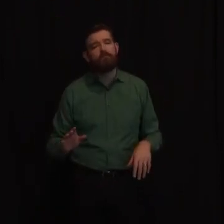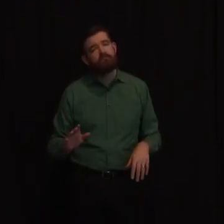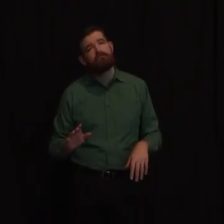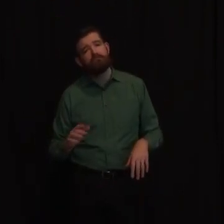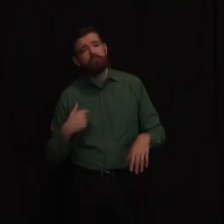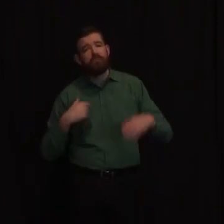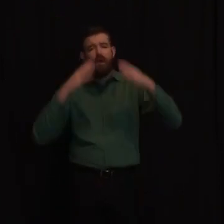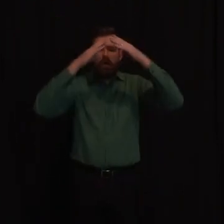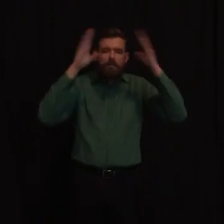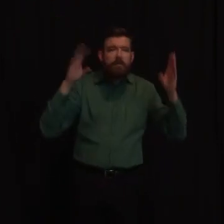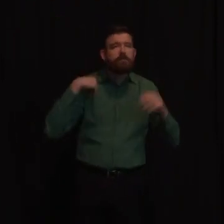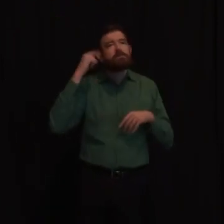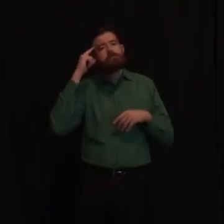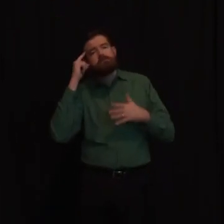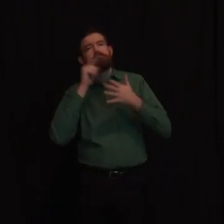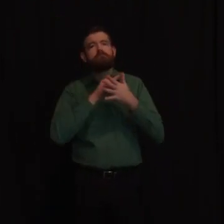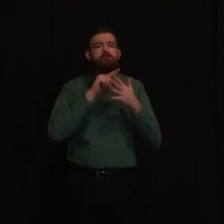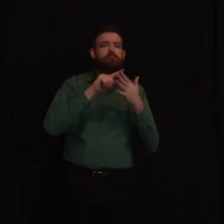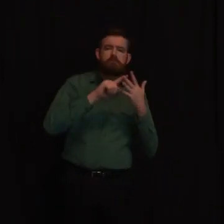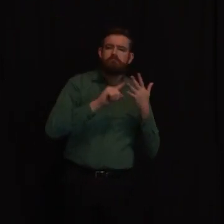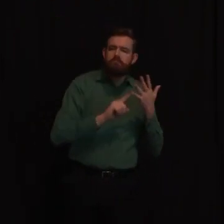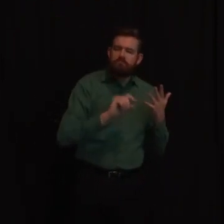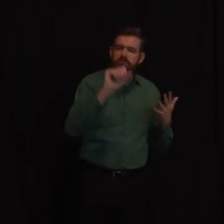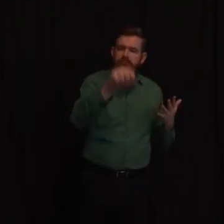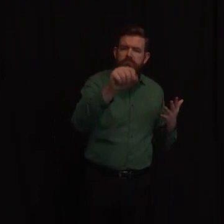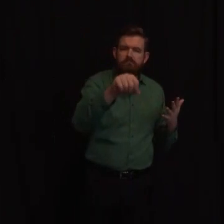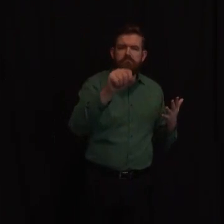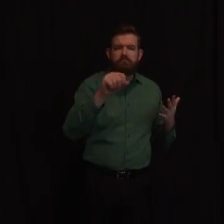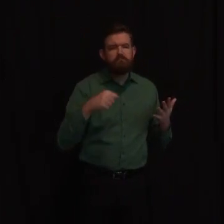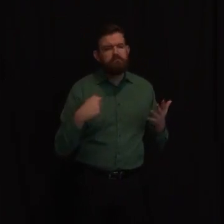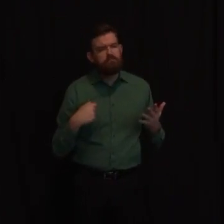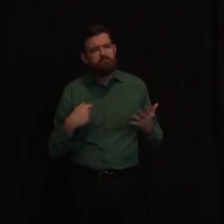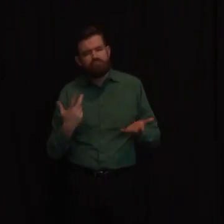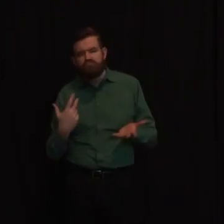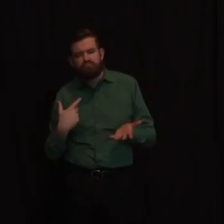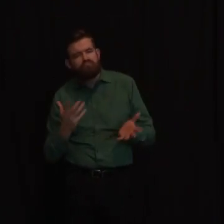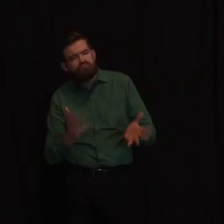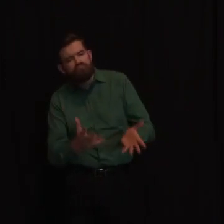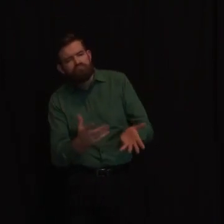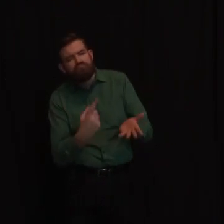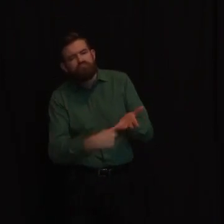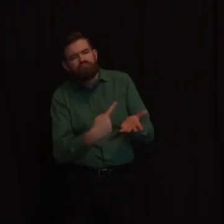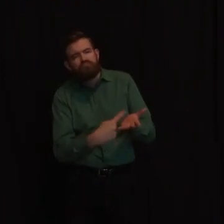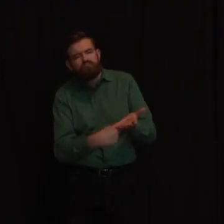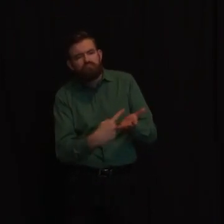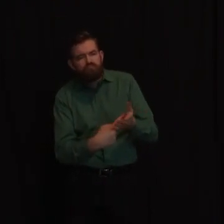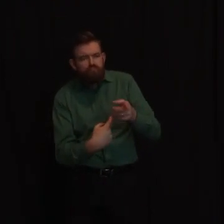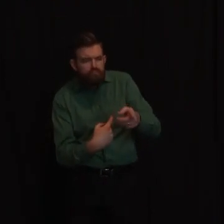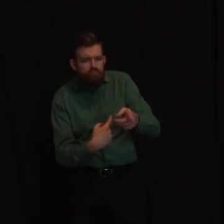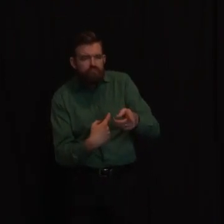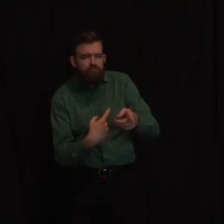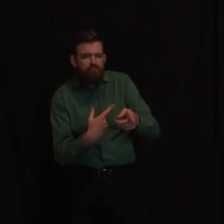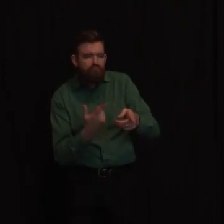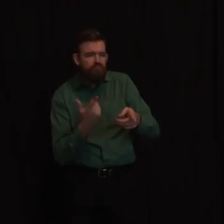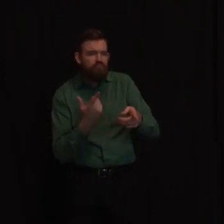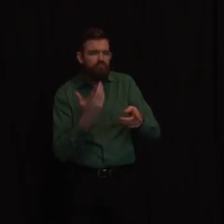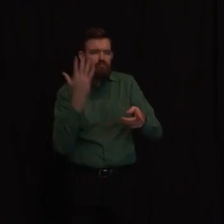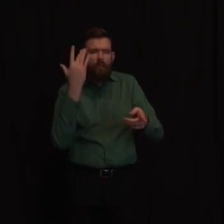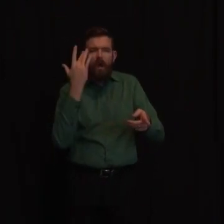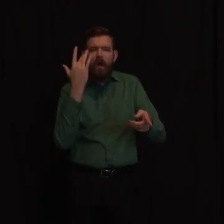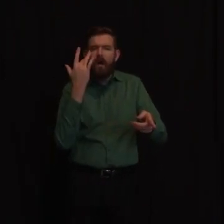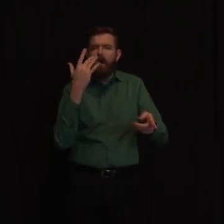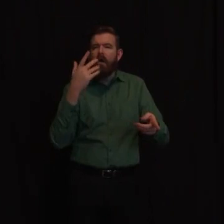constructive, and I will say polite, back and forth with why are we keeping our parks closed? A lot of